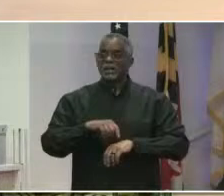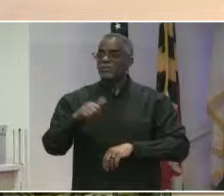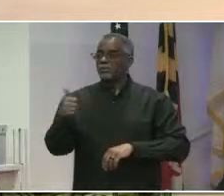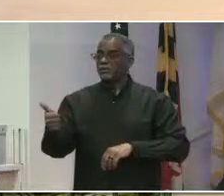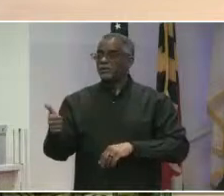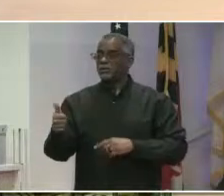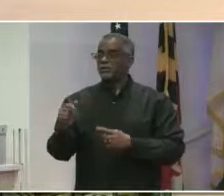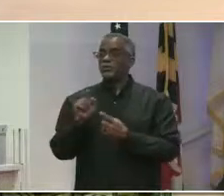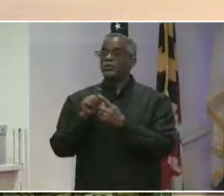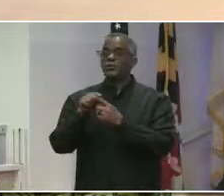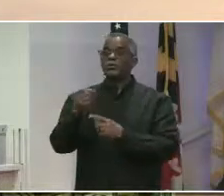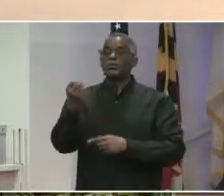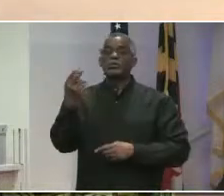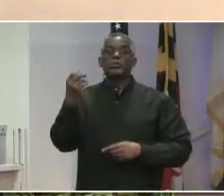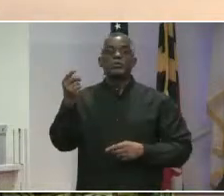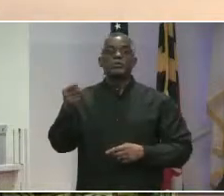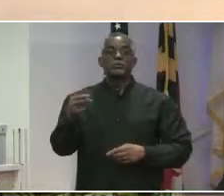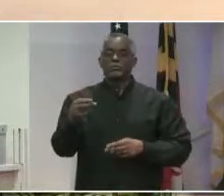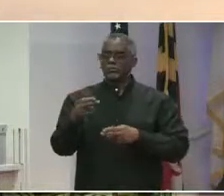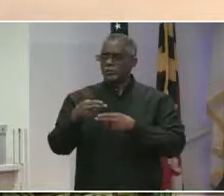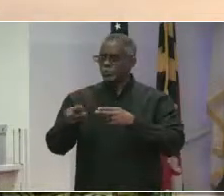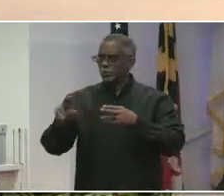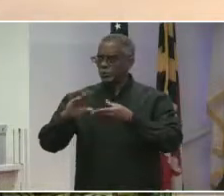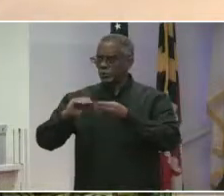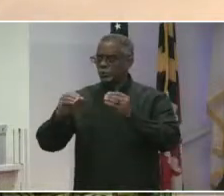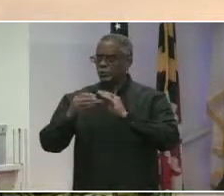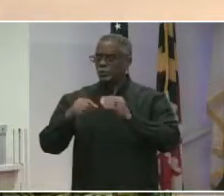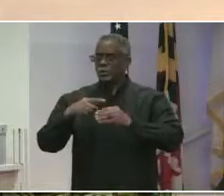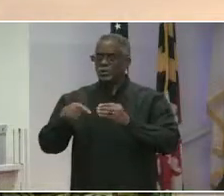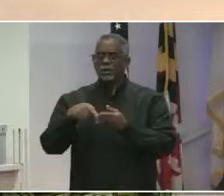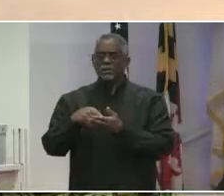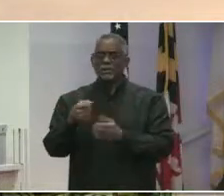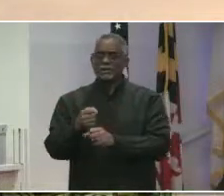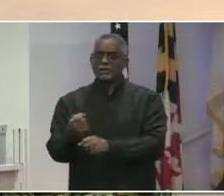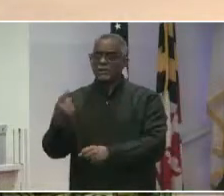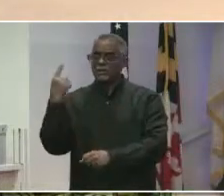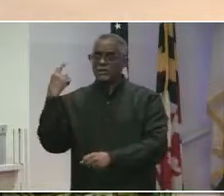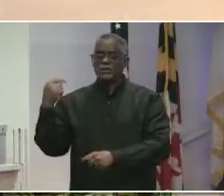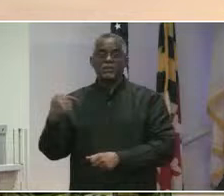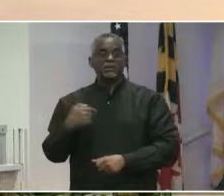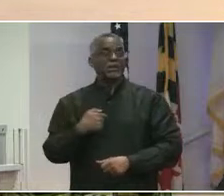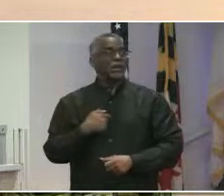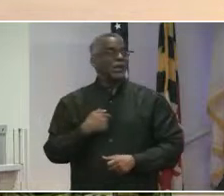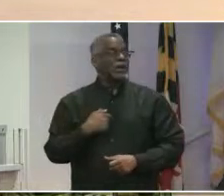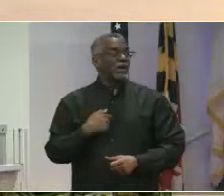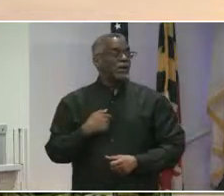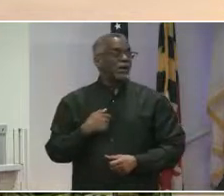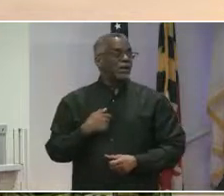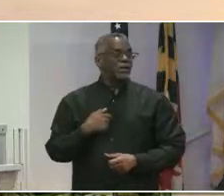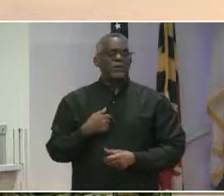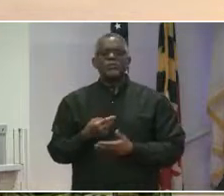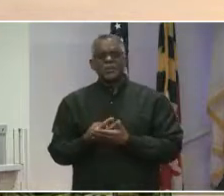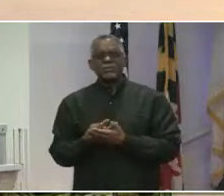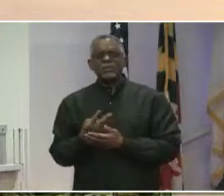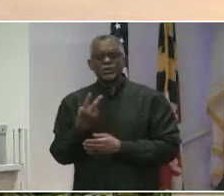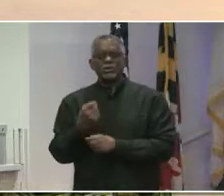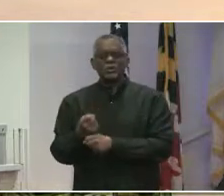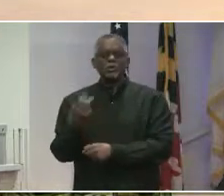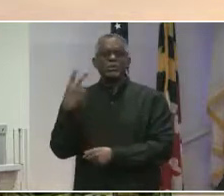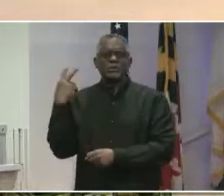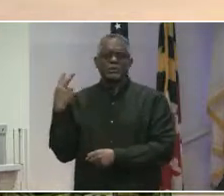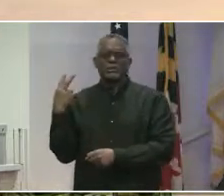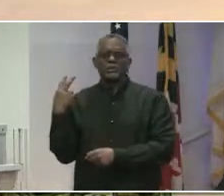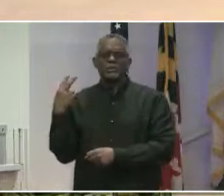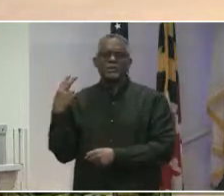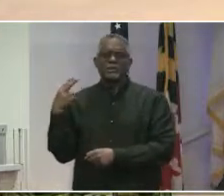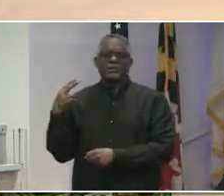12, and I'm going to give a short story about this. Last year, when I was at, maybe a couple years ago, when I was at Hemingway